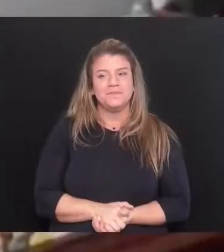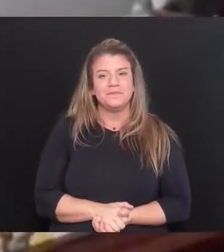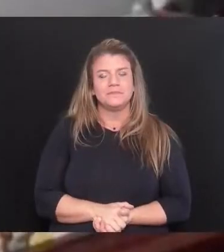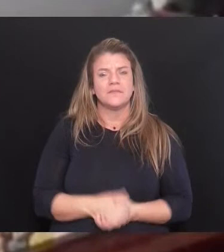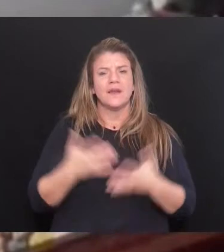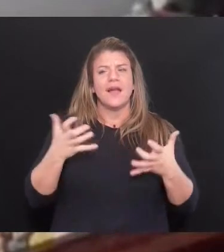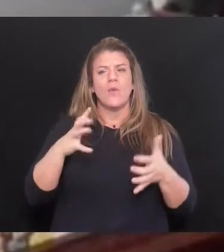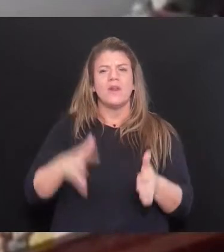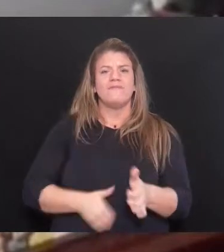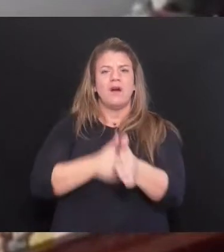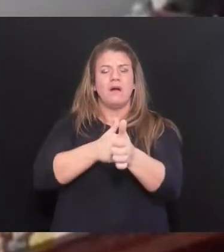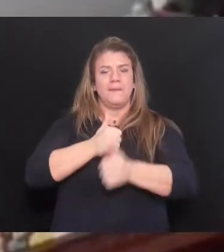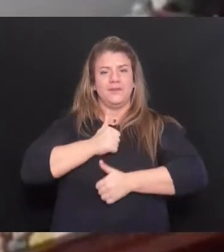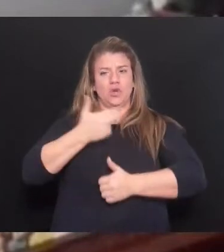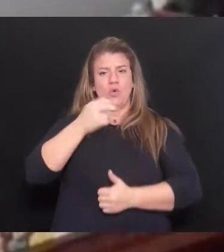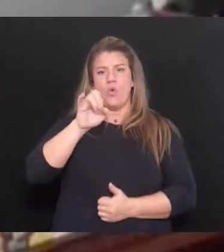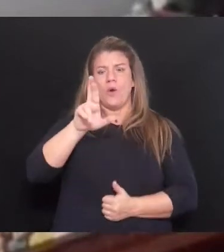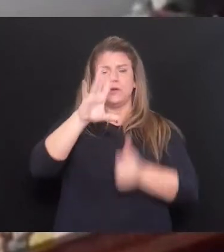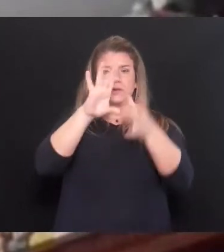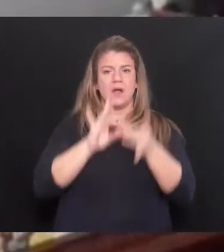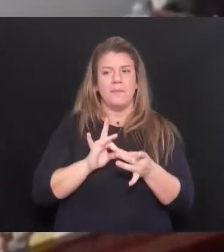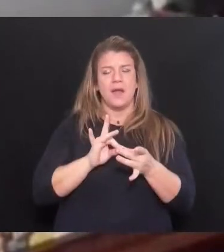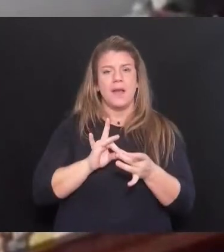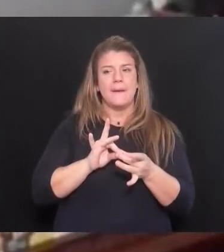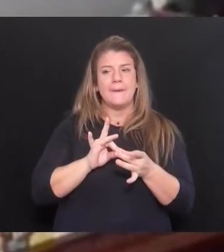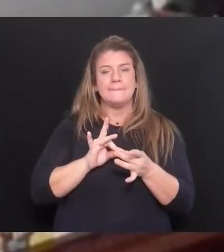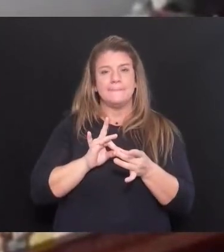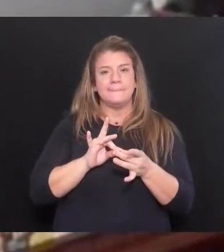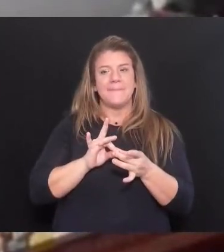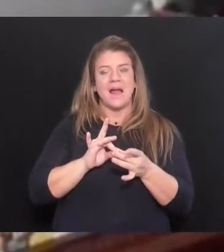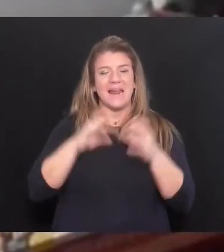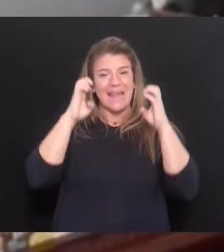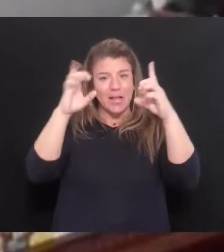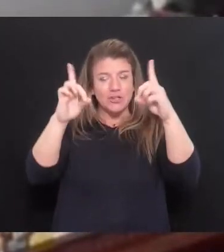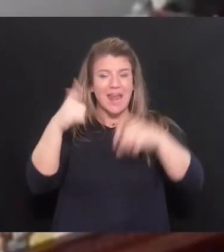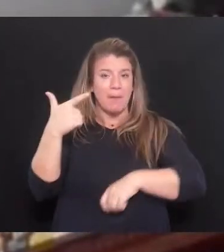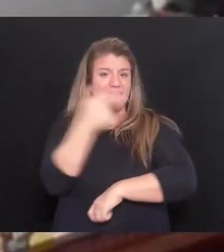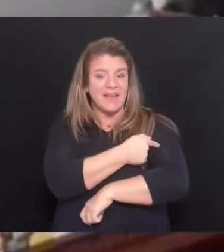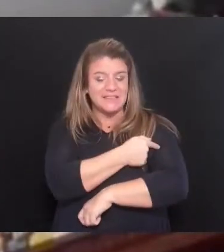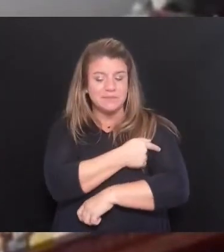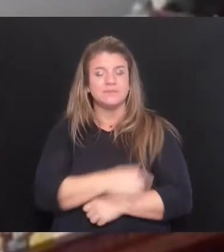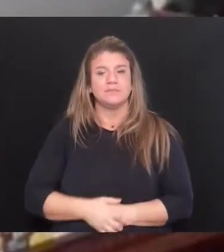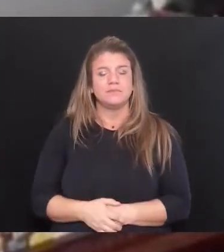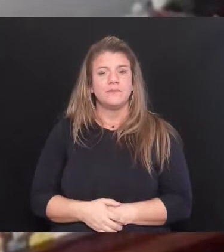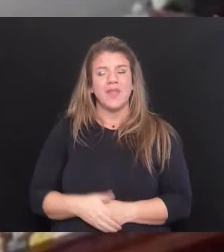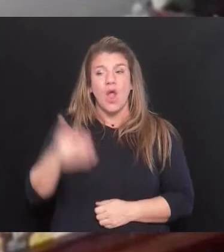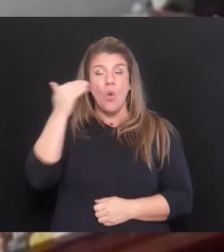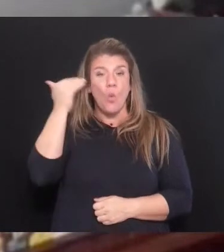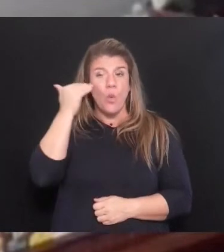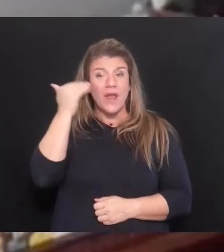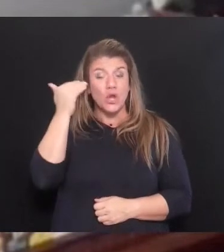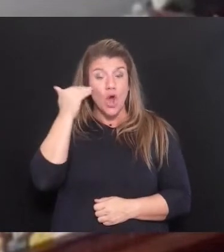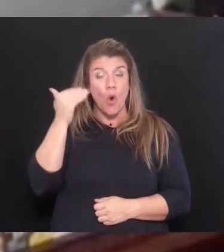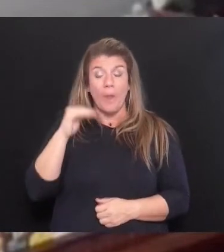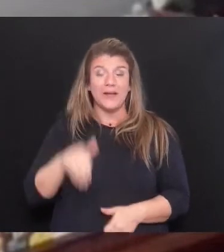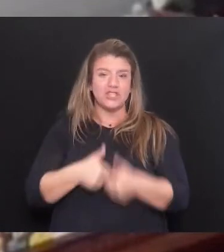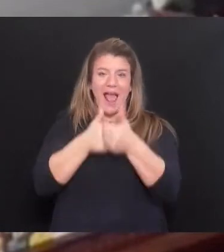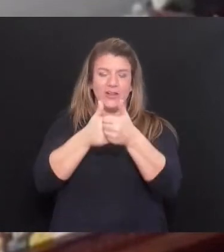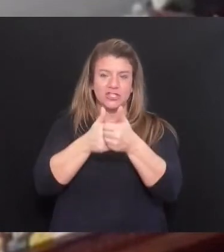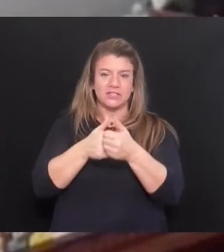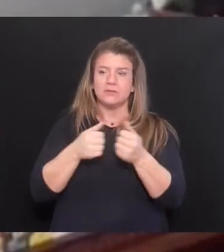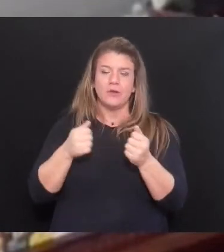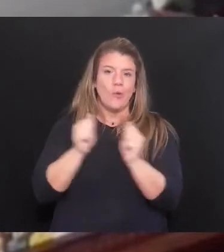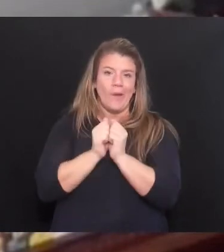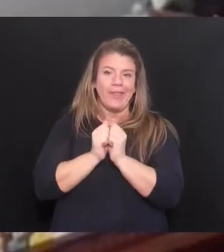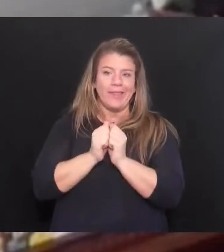to follow up on General Hoyer's comment about getting educated about the vaccine. We know the challenges of social media.